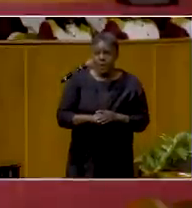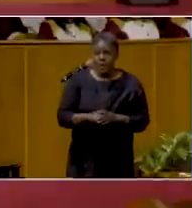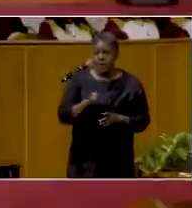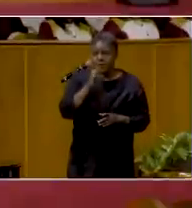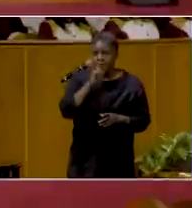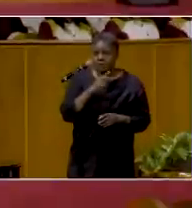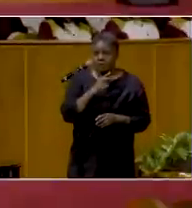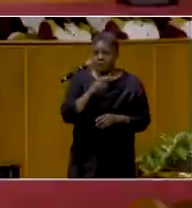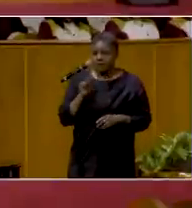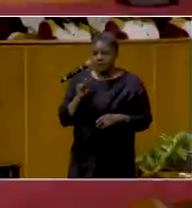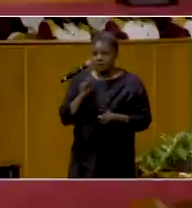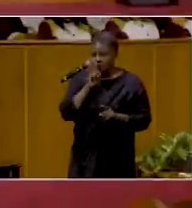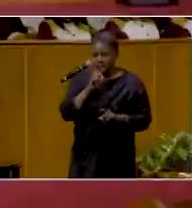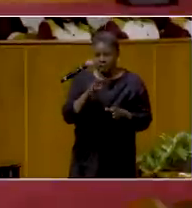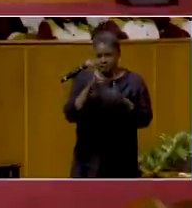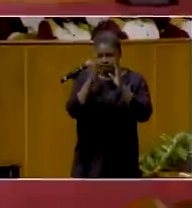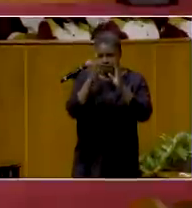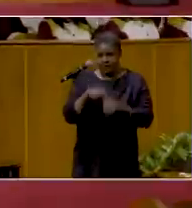look.